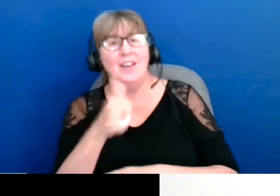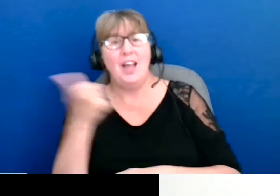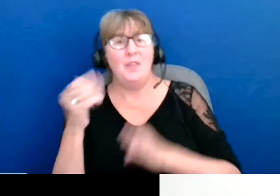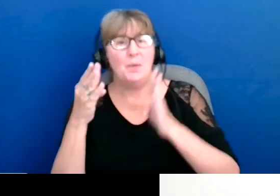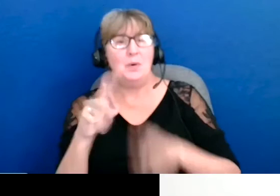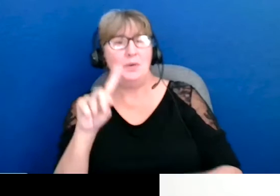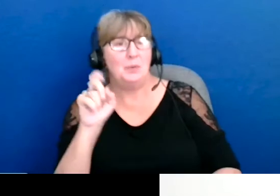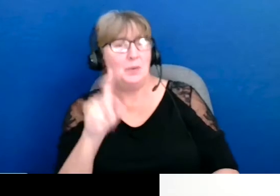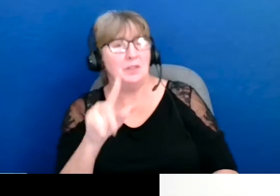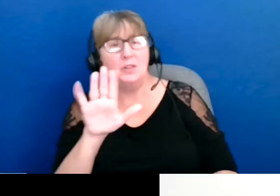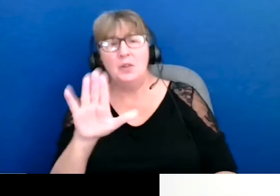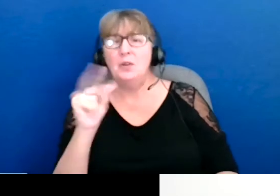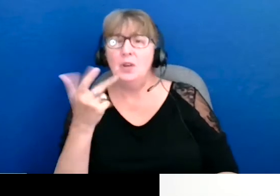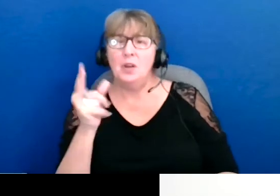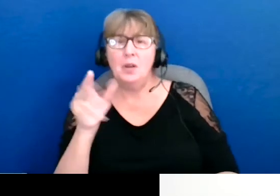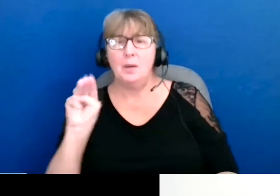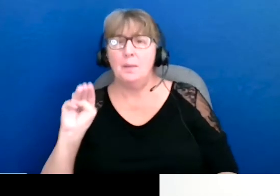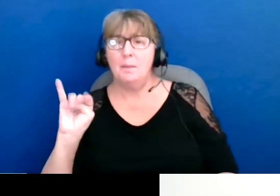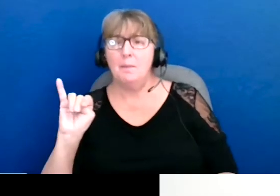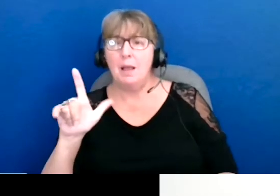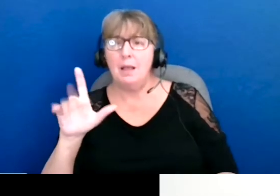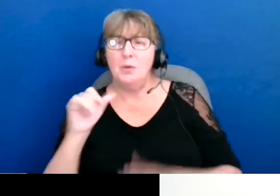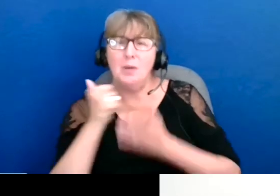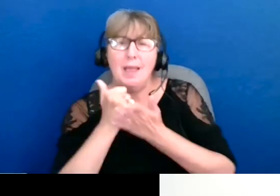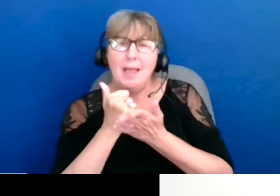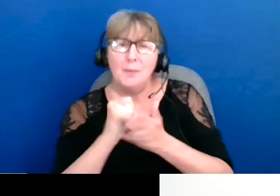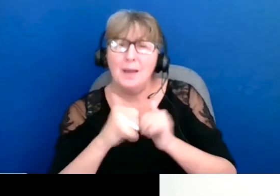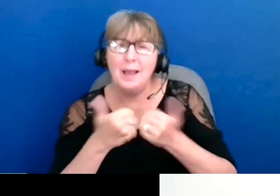how has your guide dog Milo helped you?